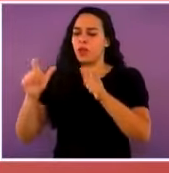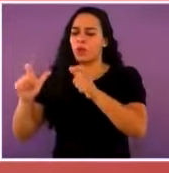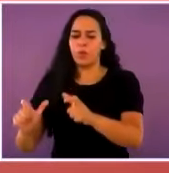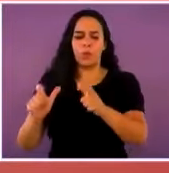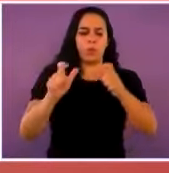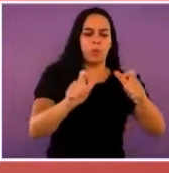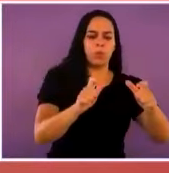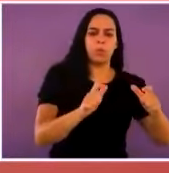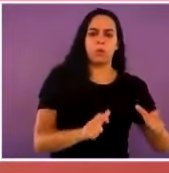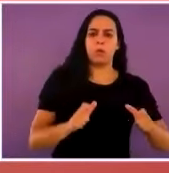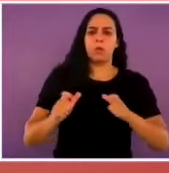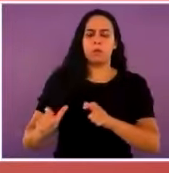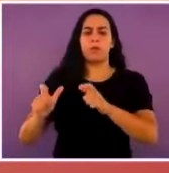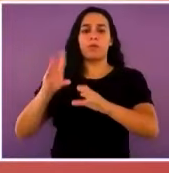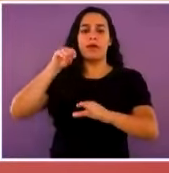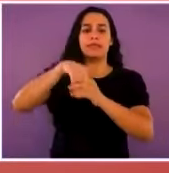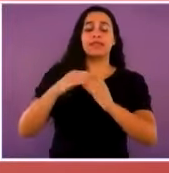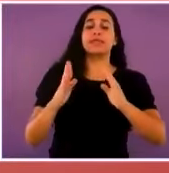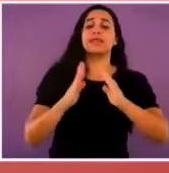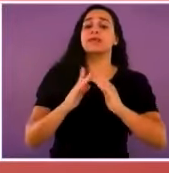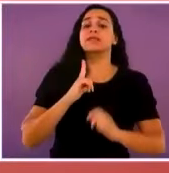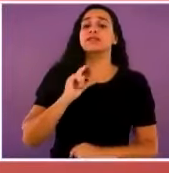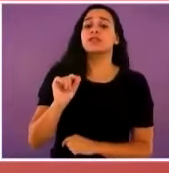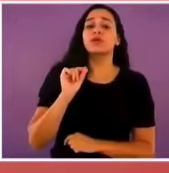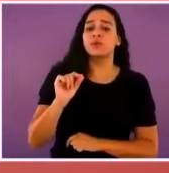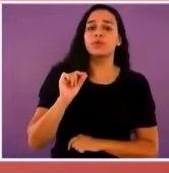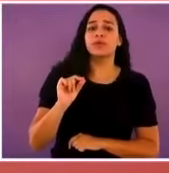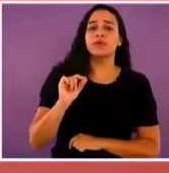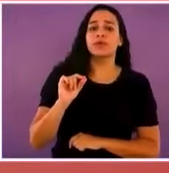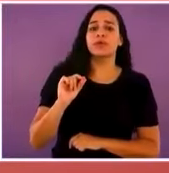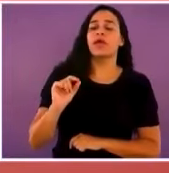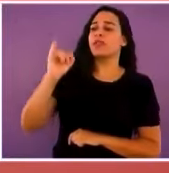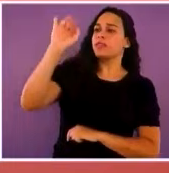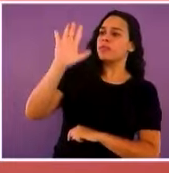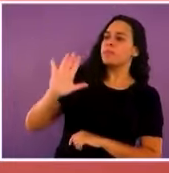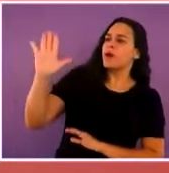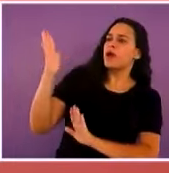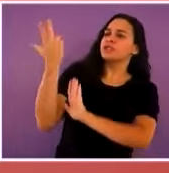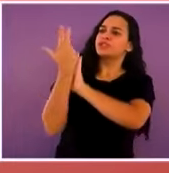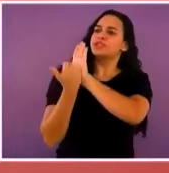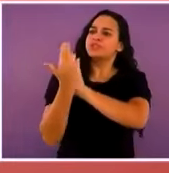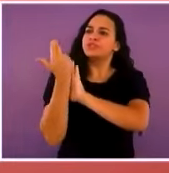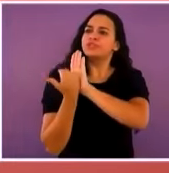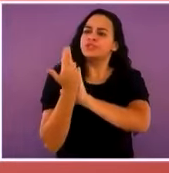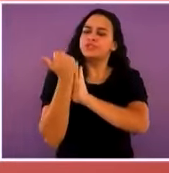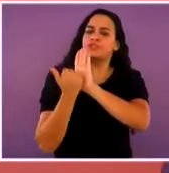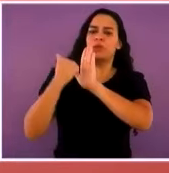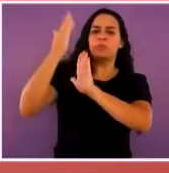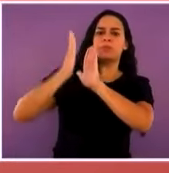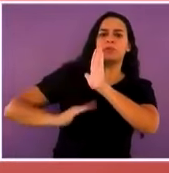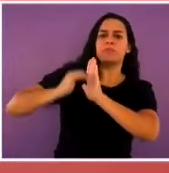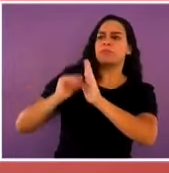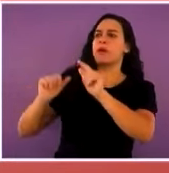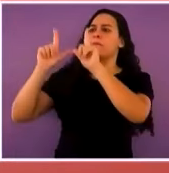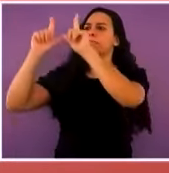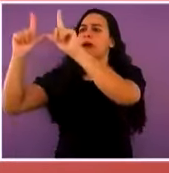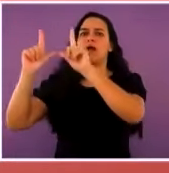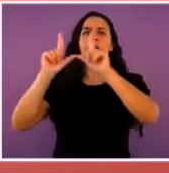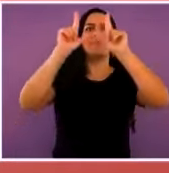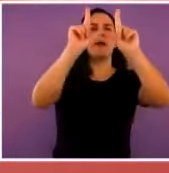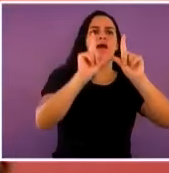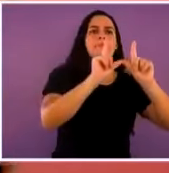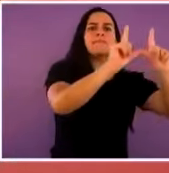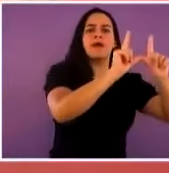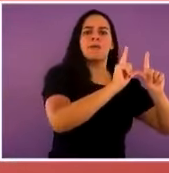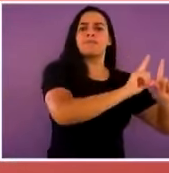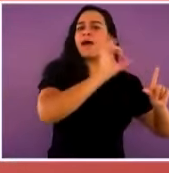Mary on each of the walls. Há uma figura, um quadro de Maria em cada parede.